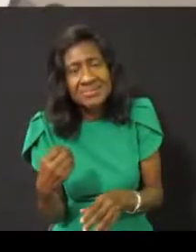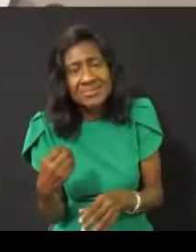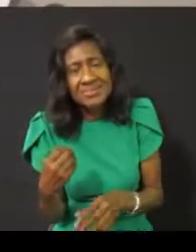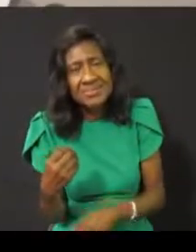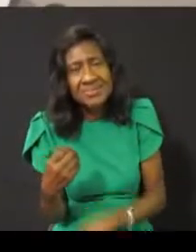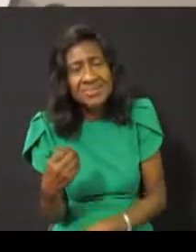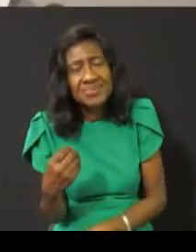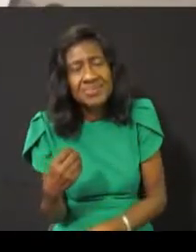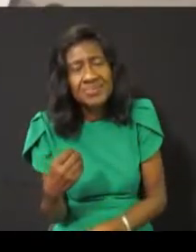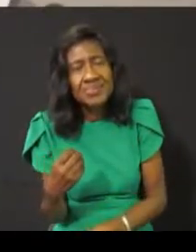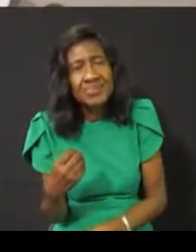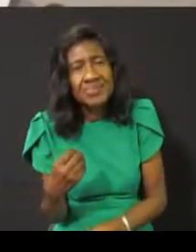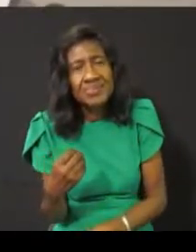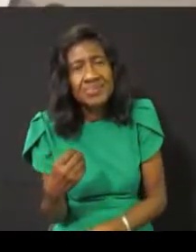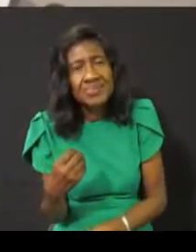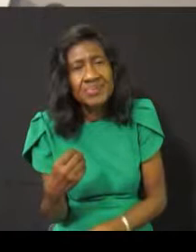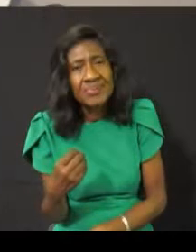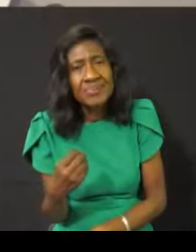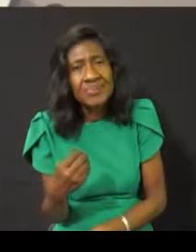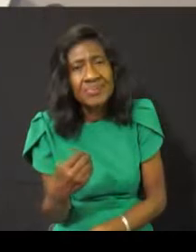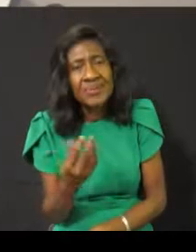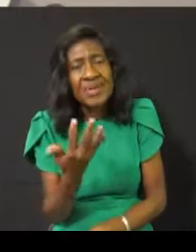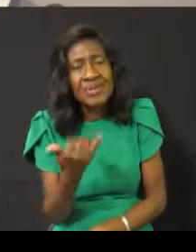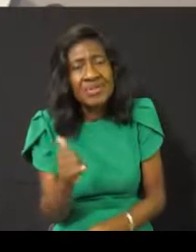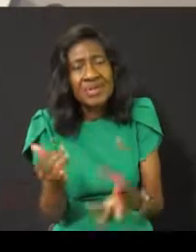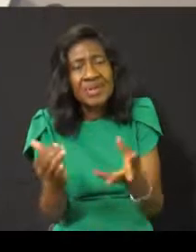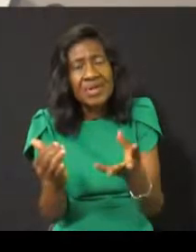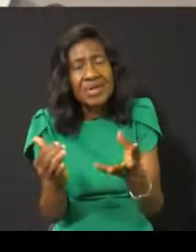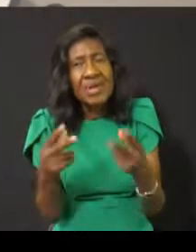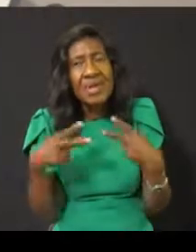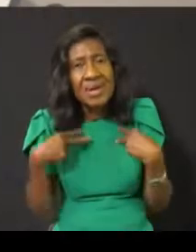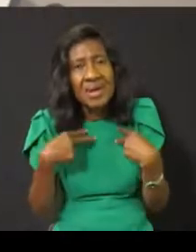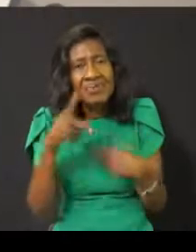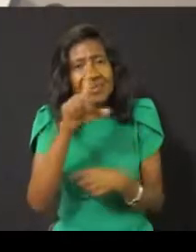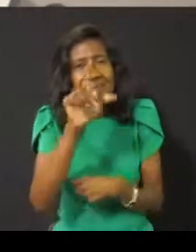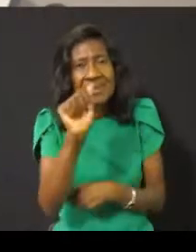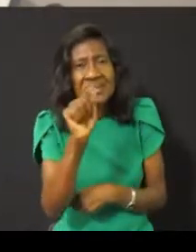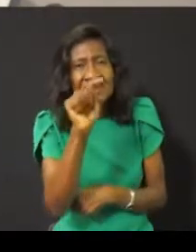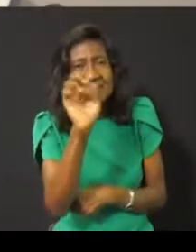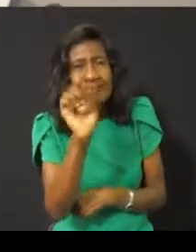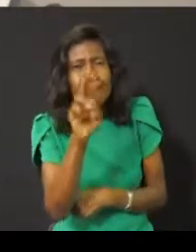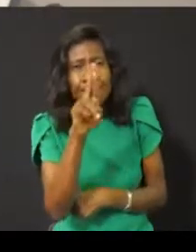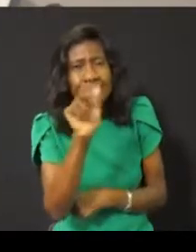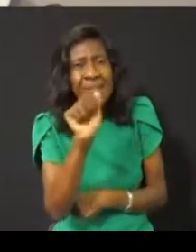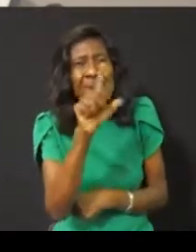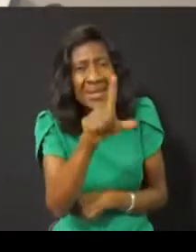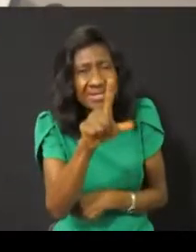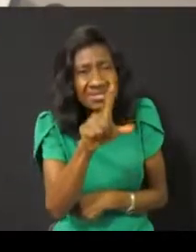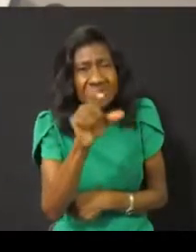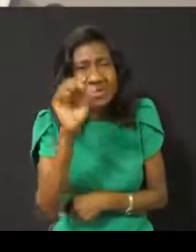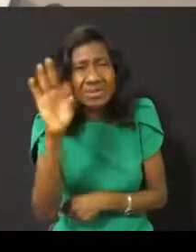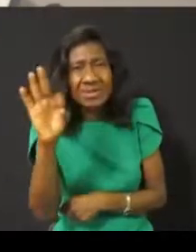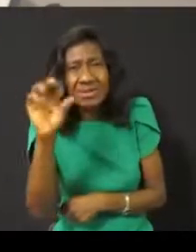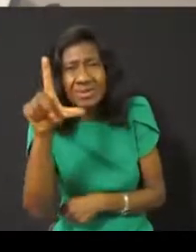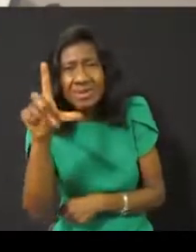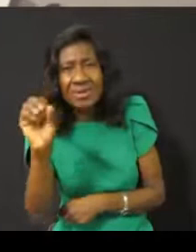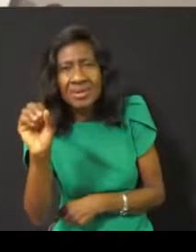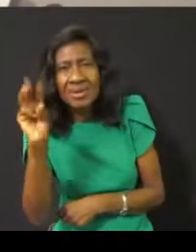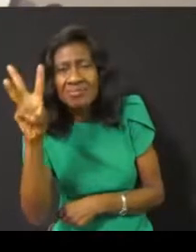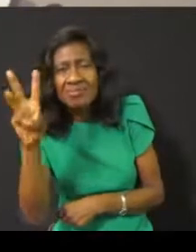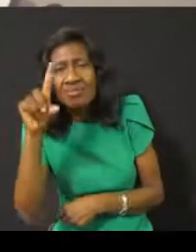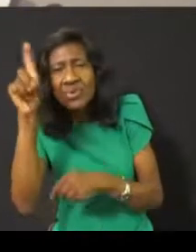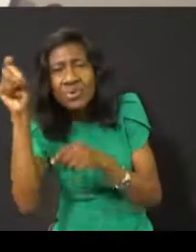have those lateral flow tests available to the schools to be delivered to